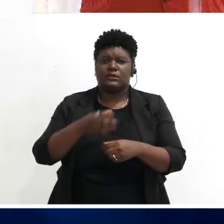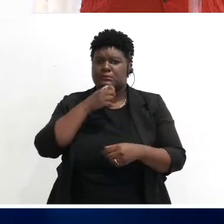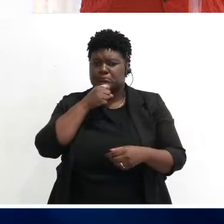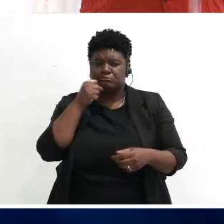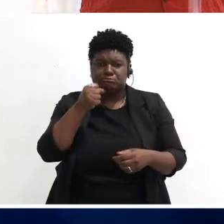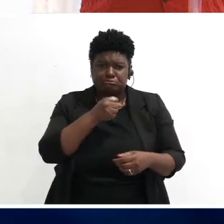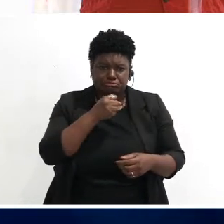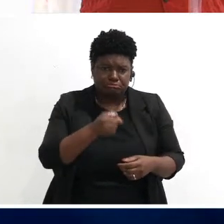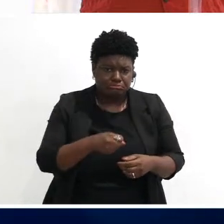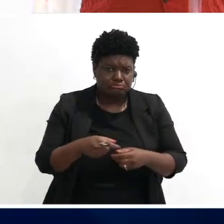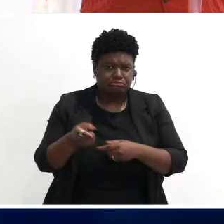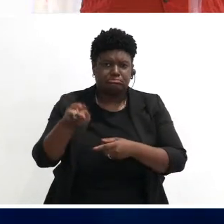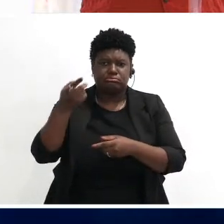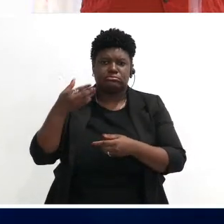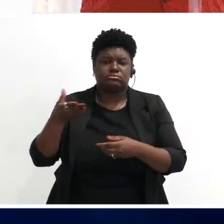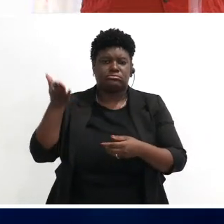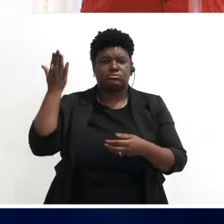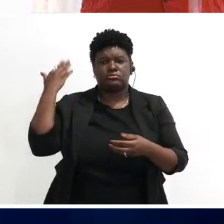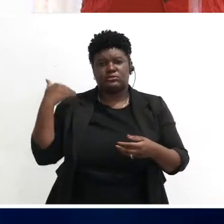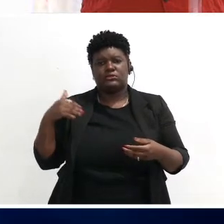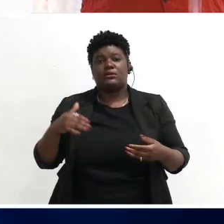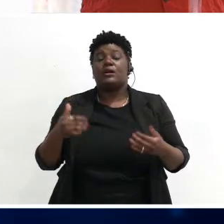over the market share.